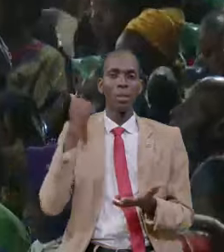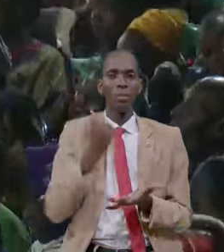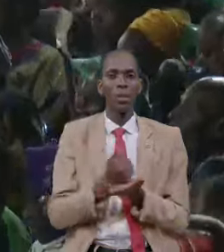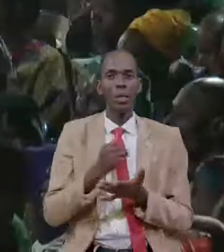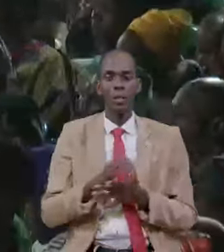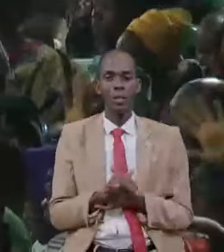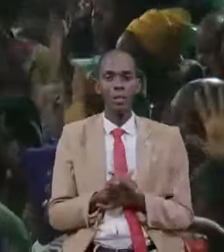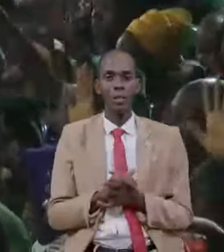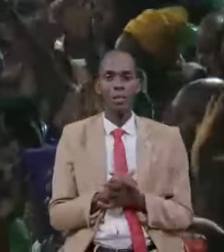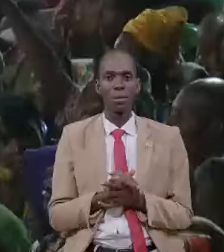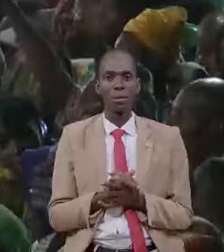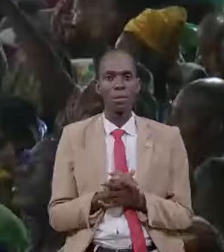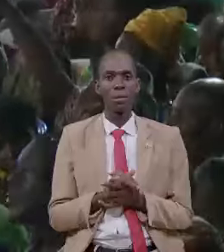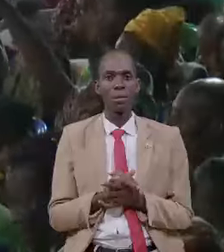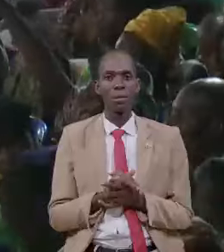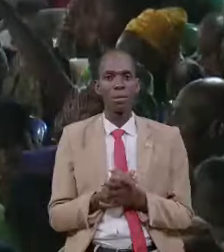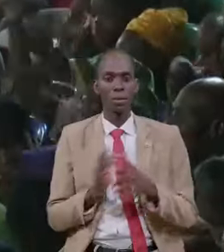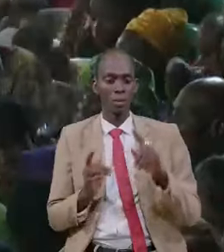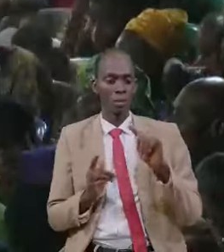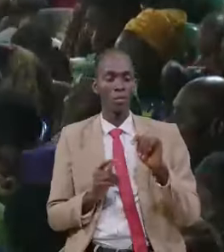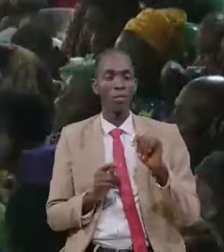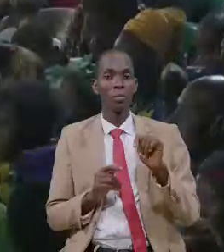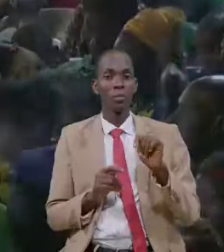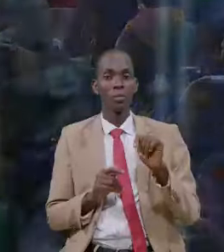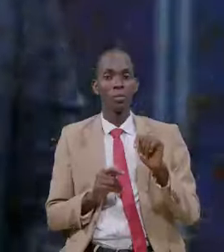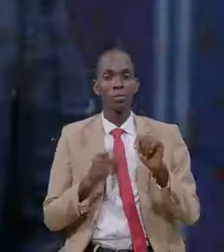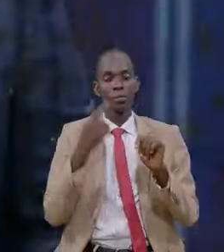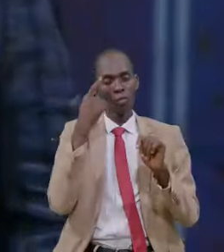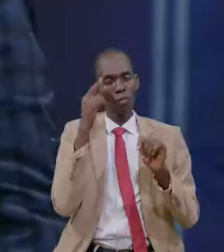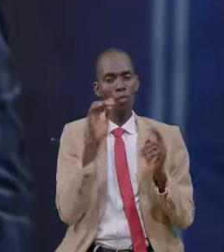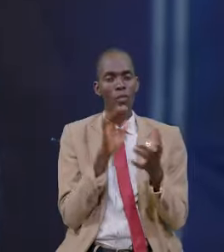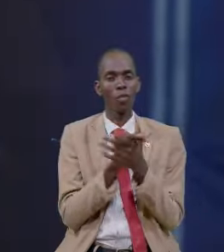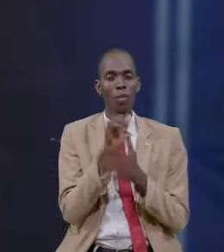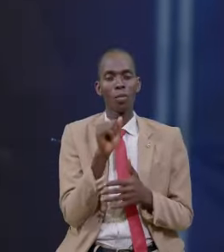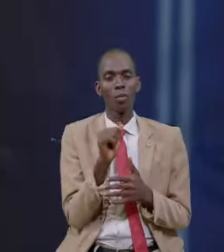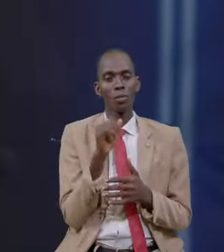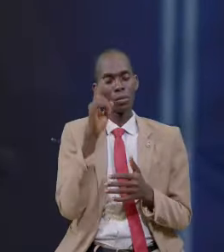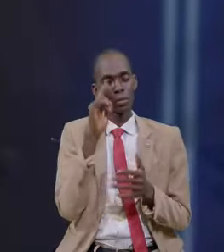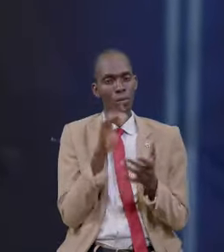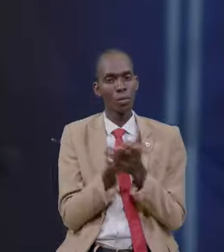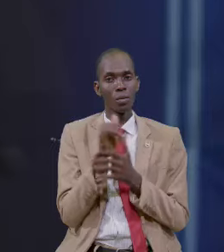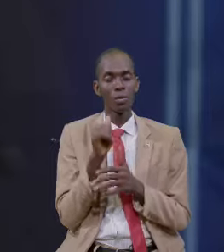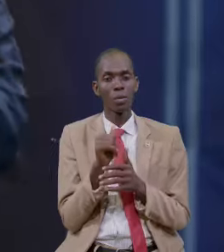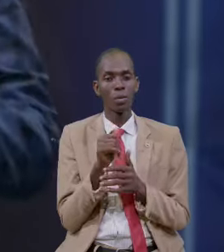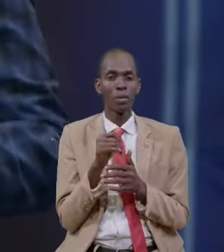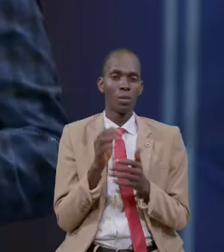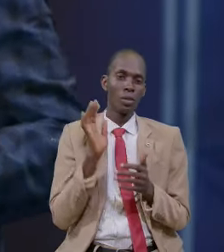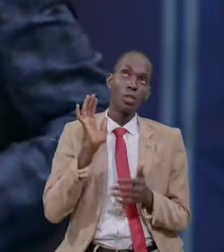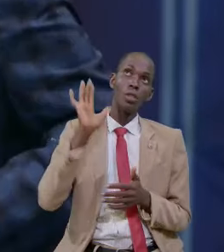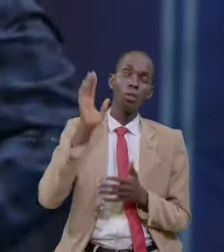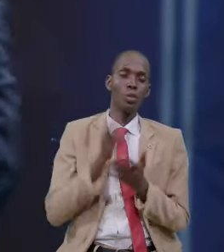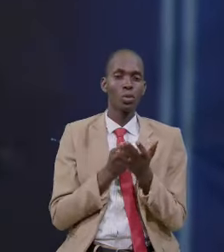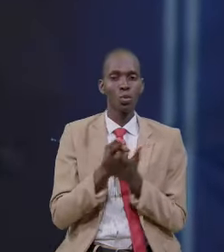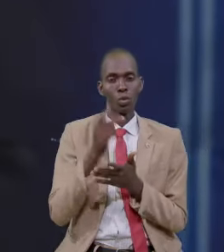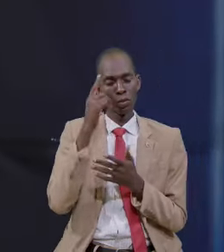Amen. She is for trust. Trust is truth for